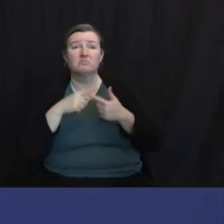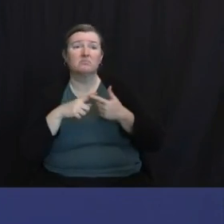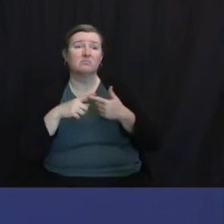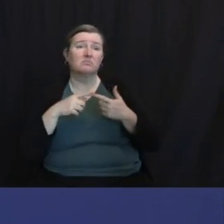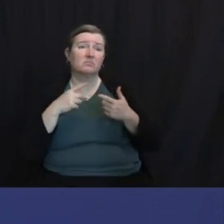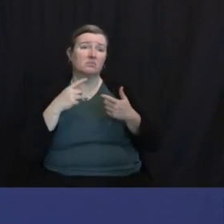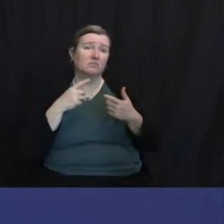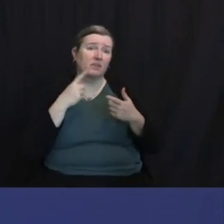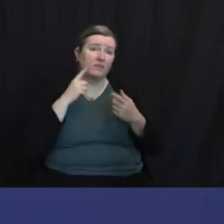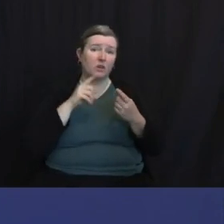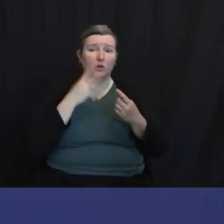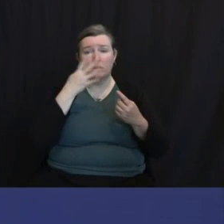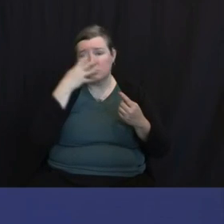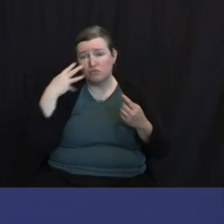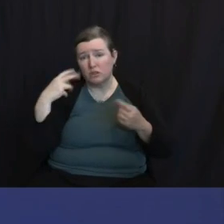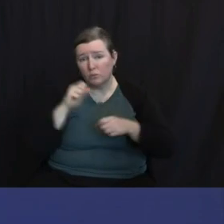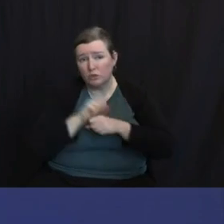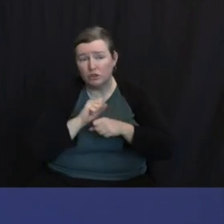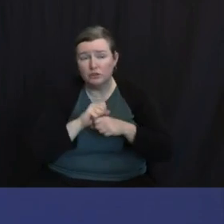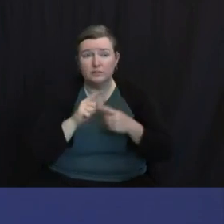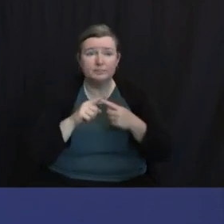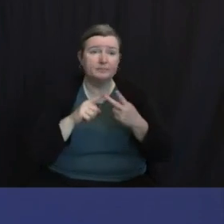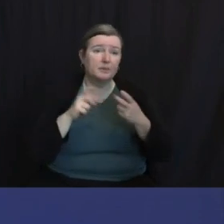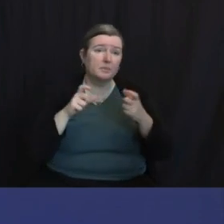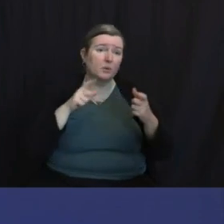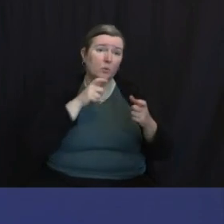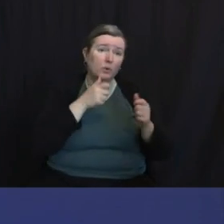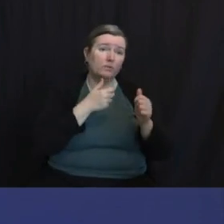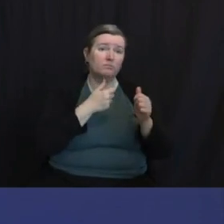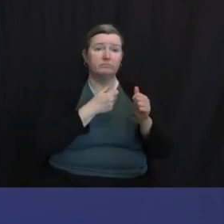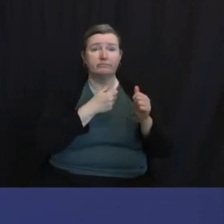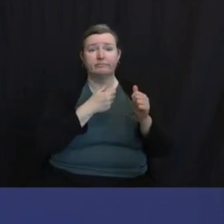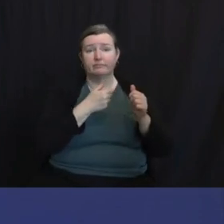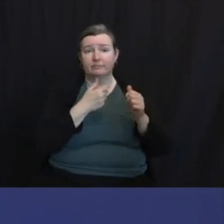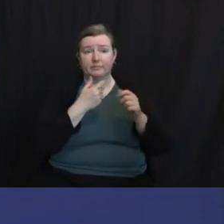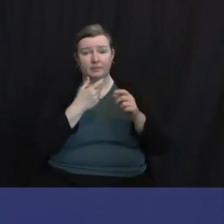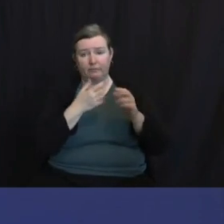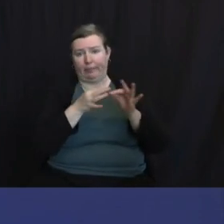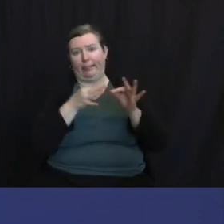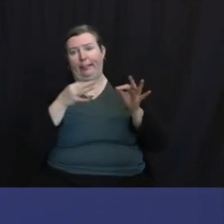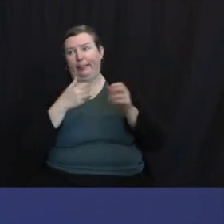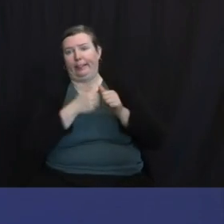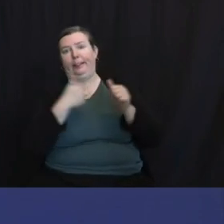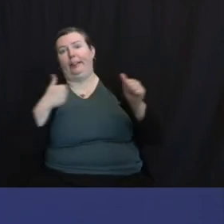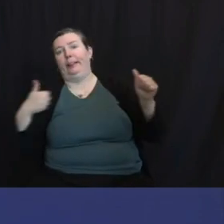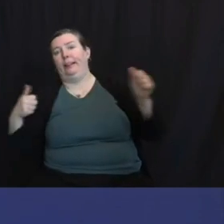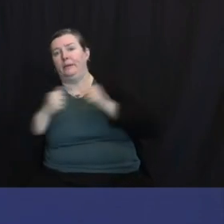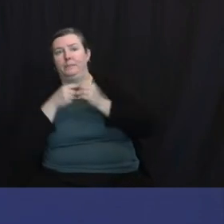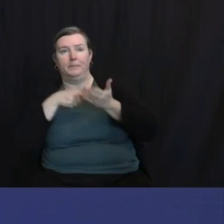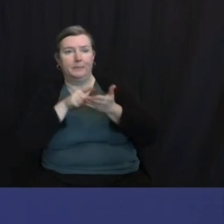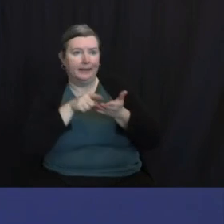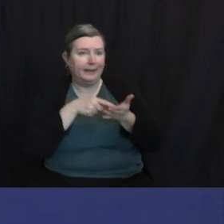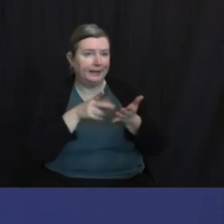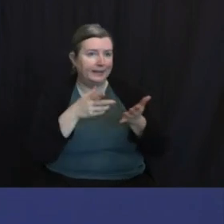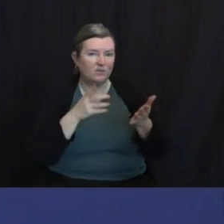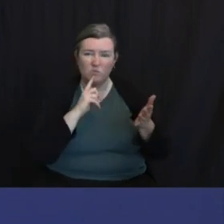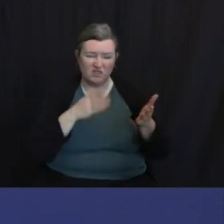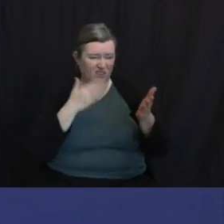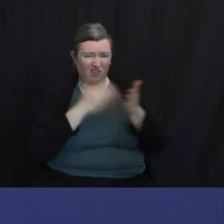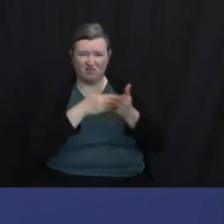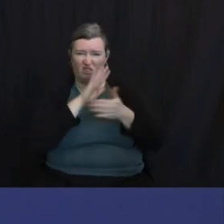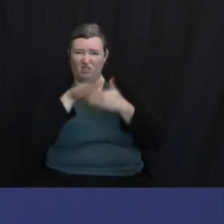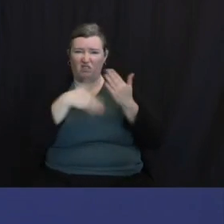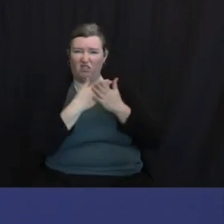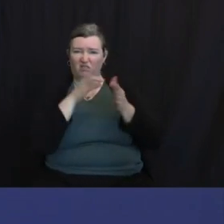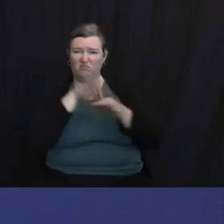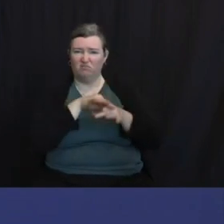are behind on rent, mortgage, utilities payments. He voted against all of that. So I would just say both of those